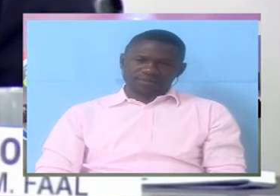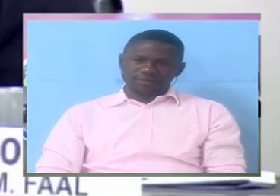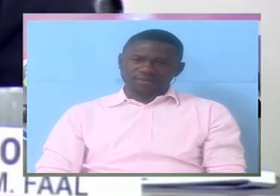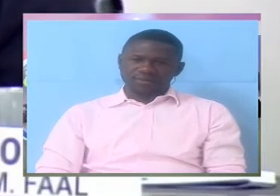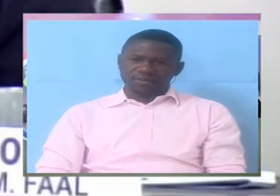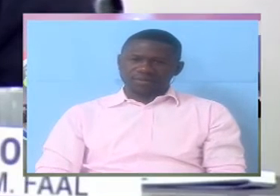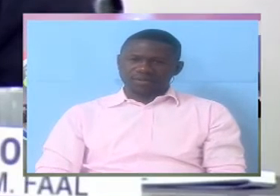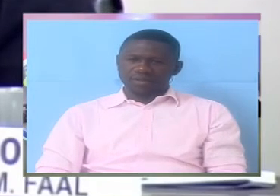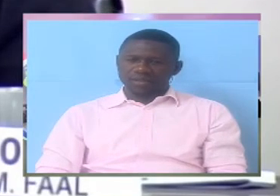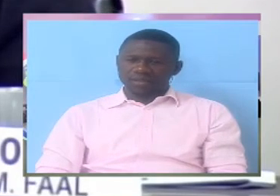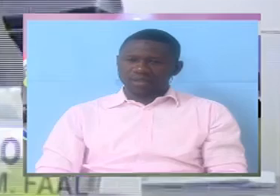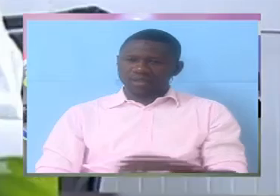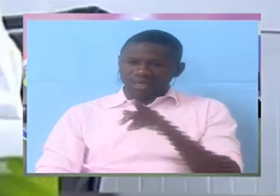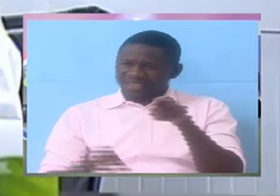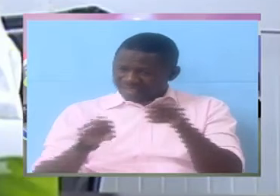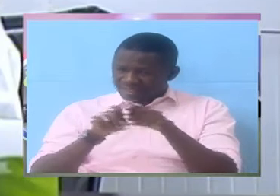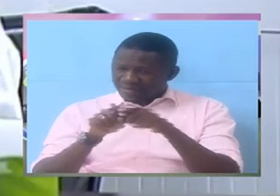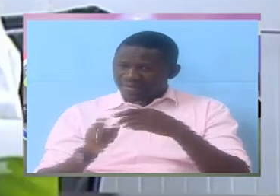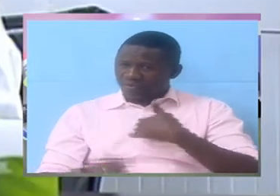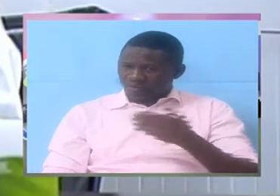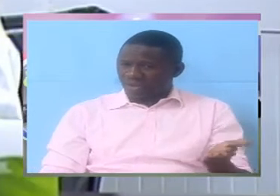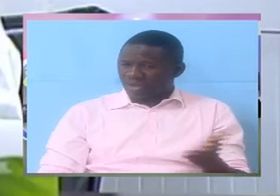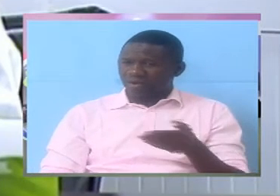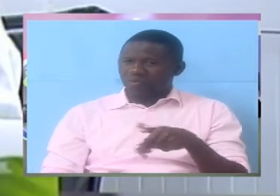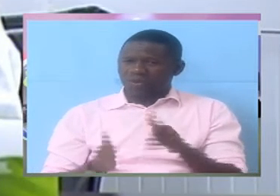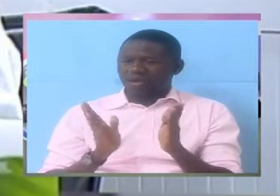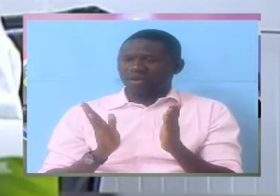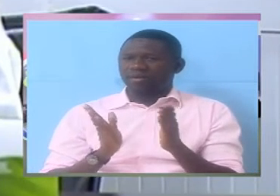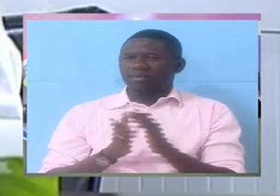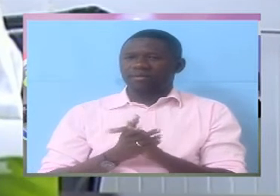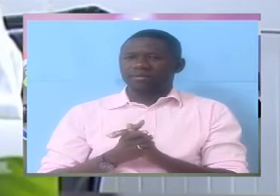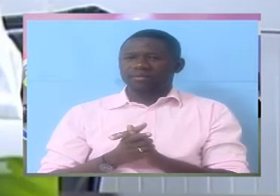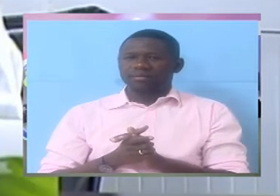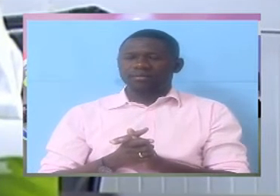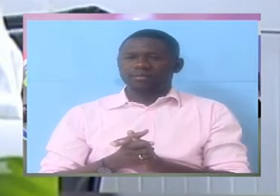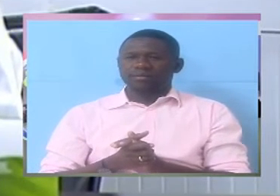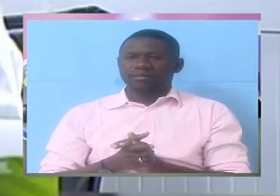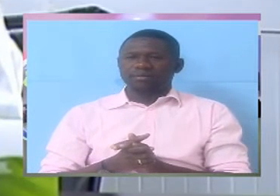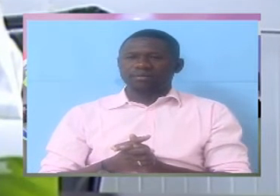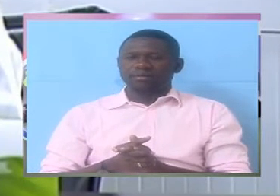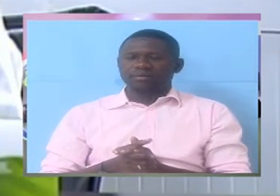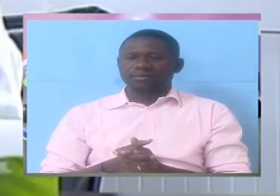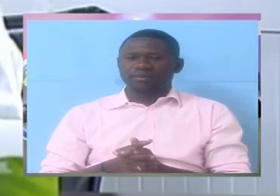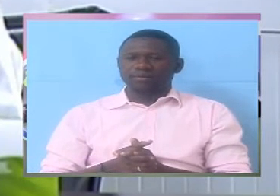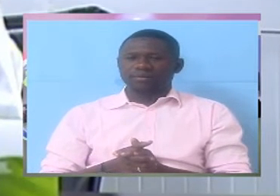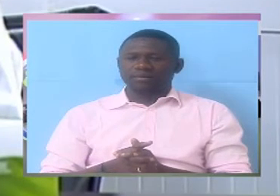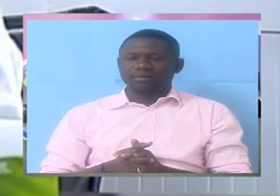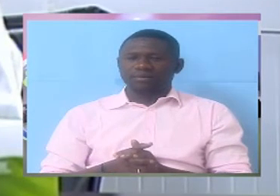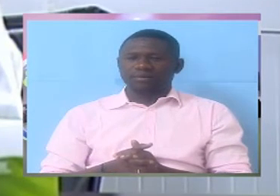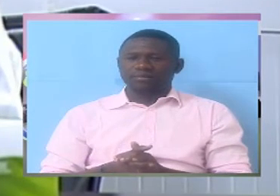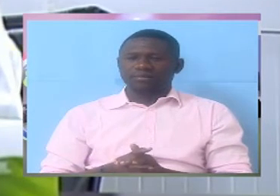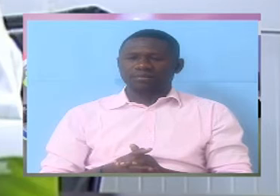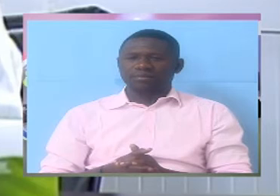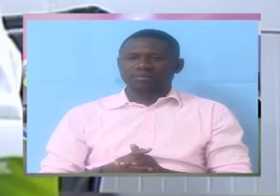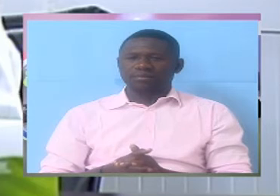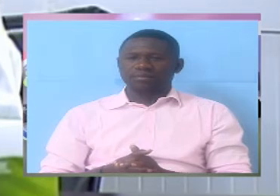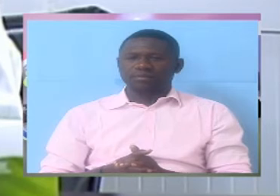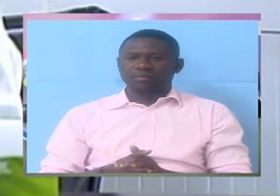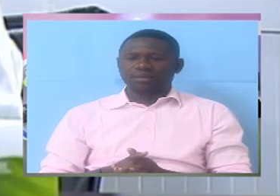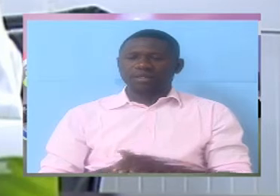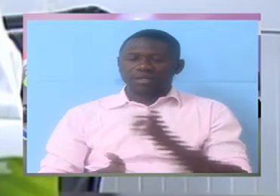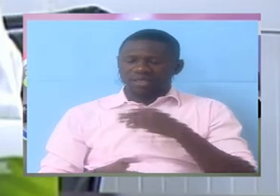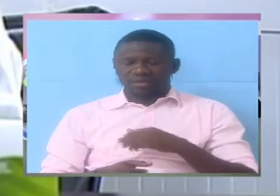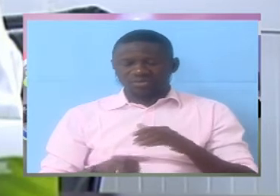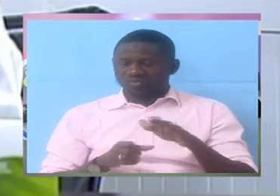that wicked? Well, it's completely an elderly person. It is completely what? Completely